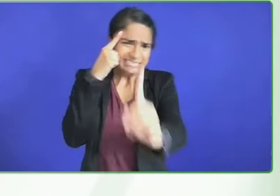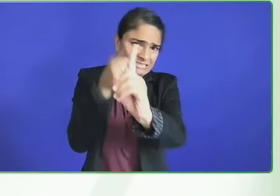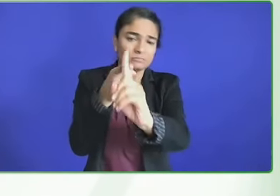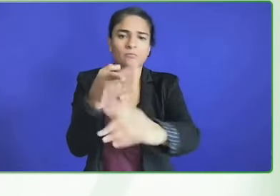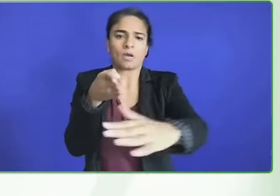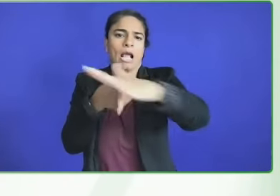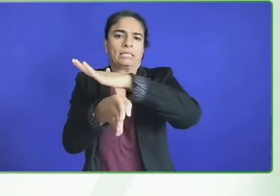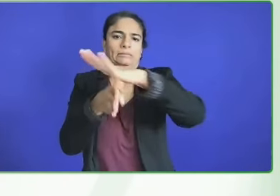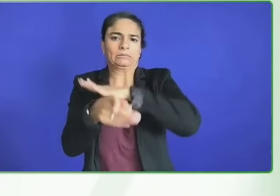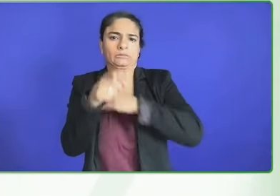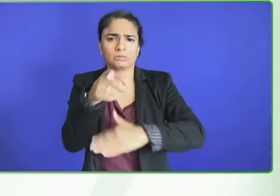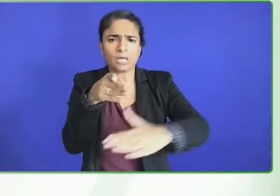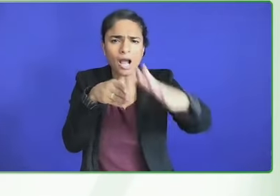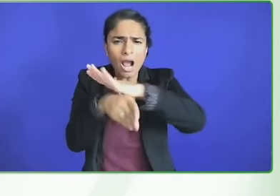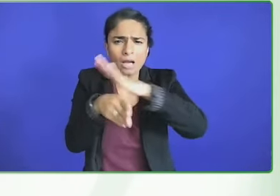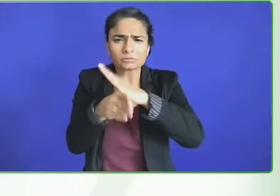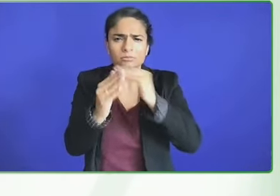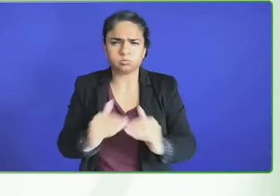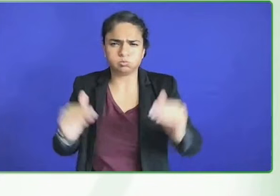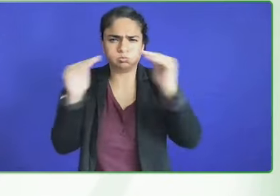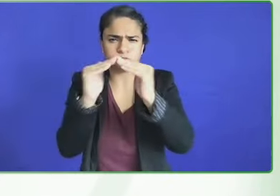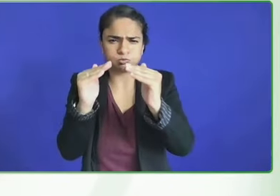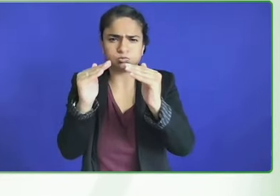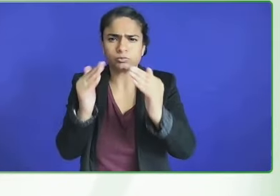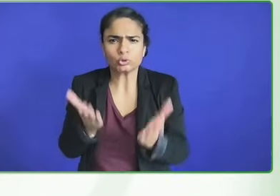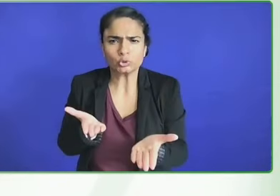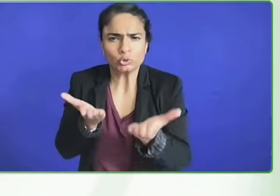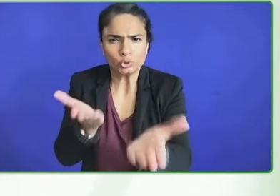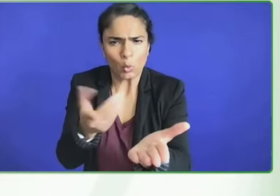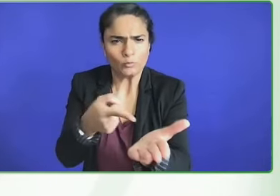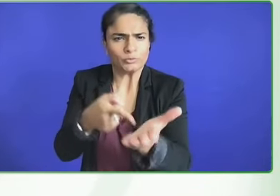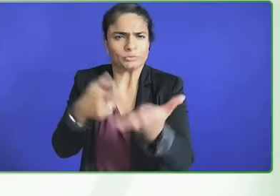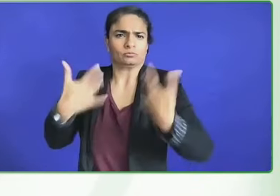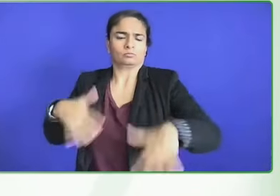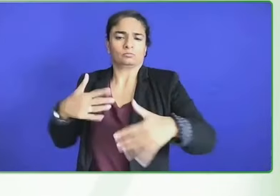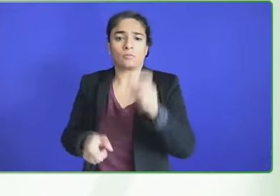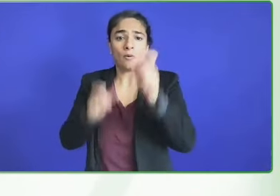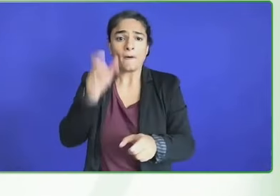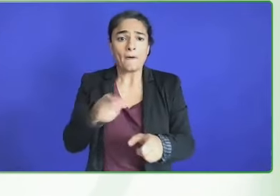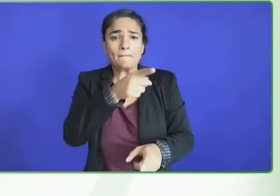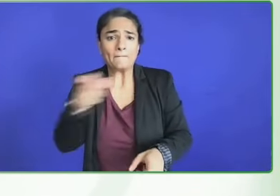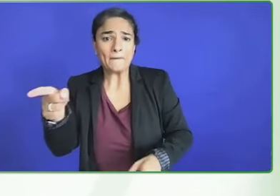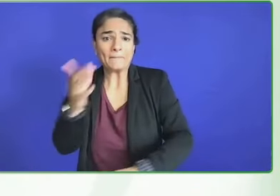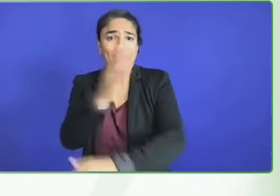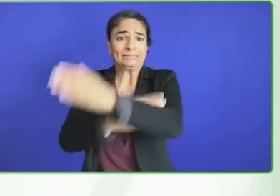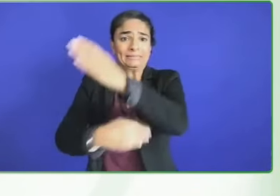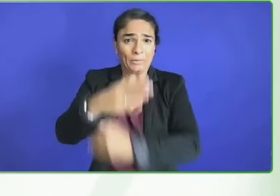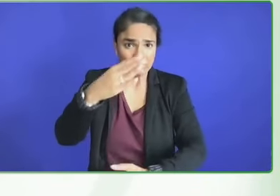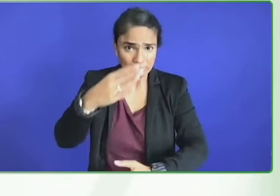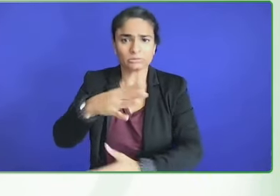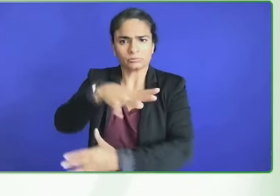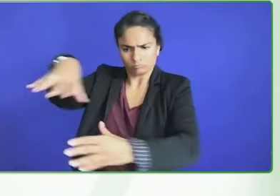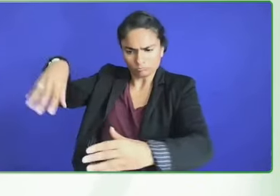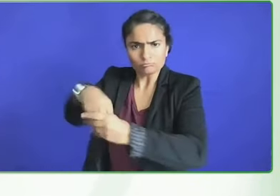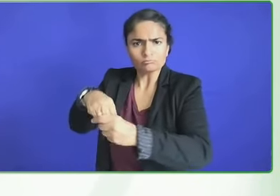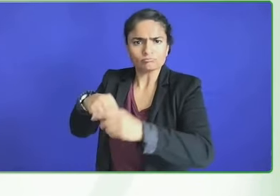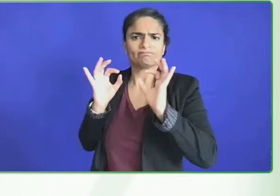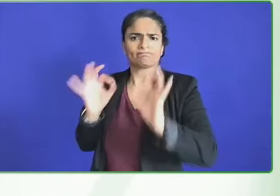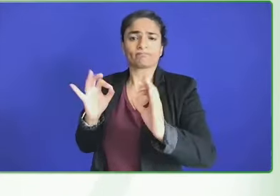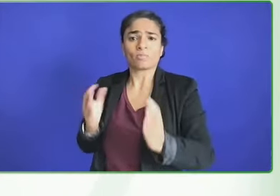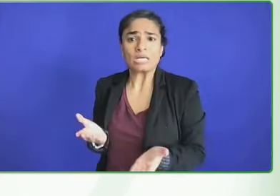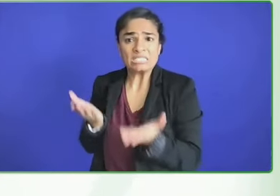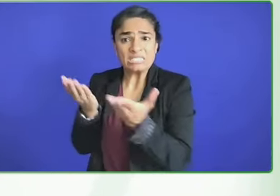it's an instrument that we use to remove the most common barriers that persons with disabilities has. And it needs to be